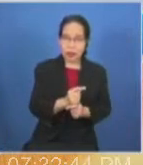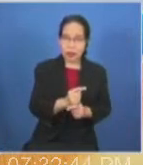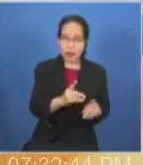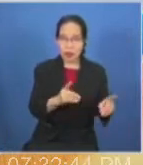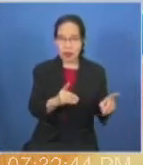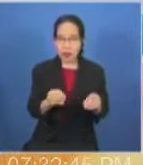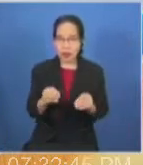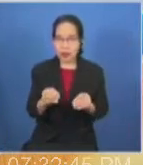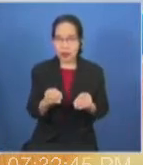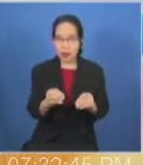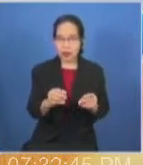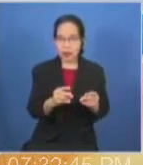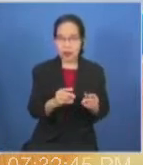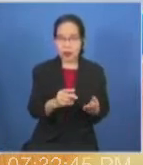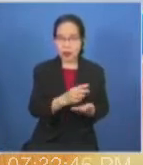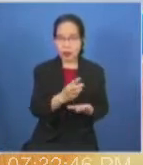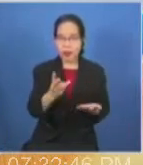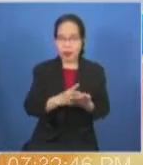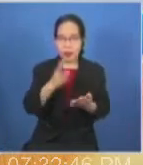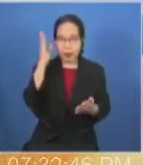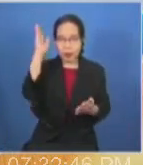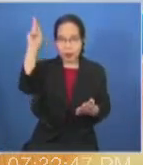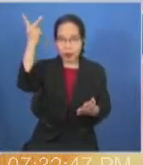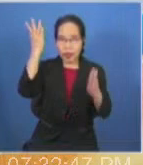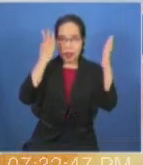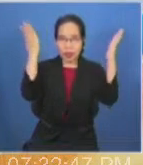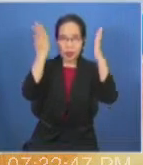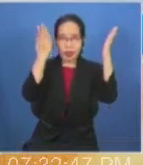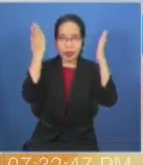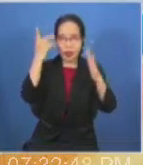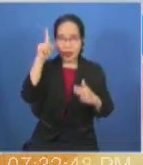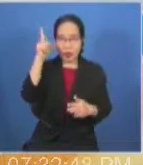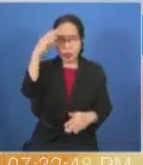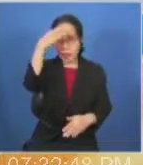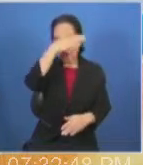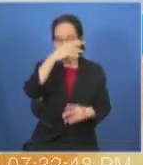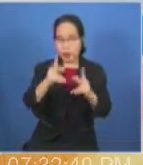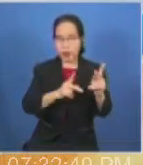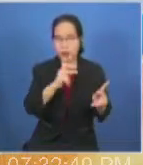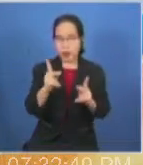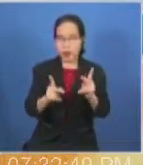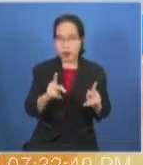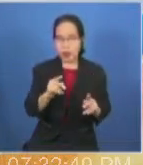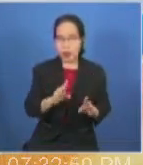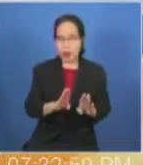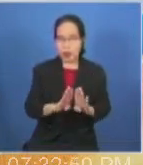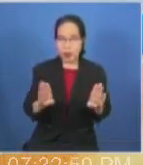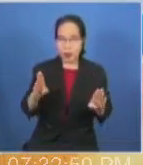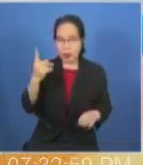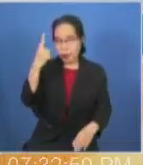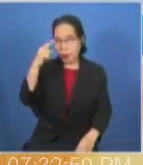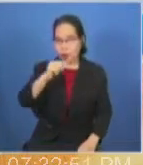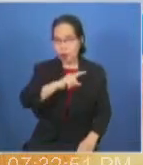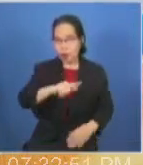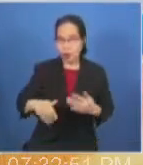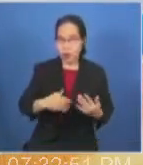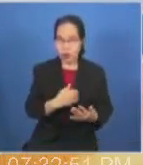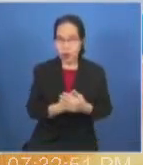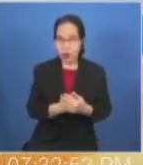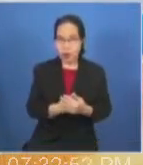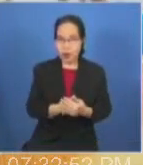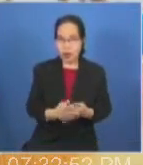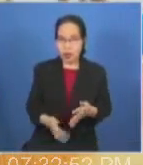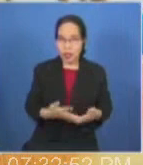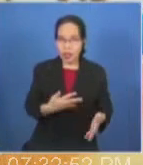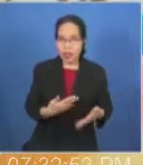locations. And you can avail of our public services. And that is open to